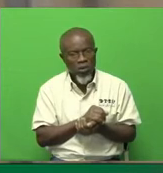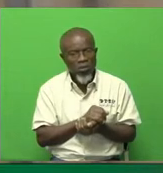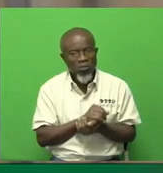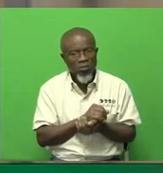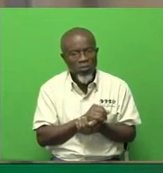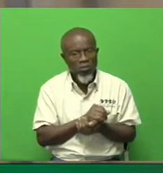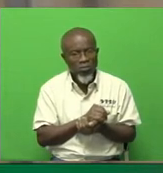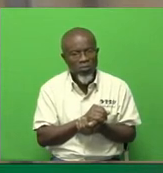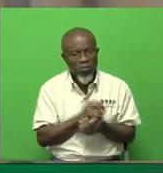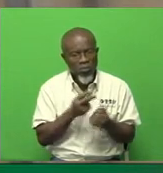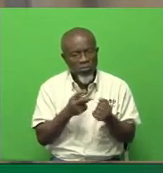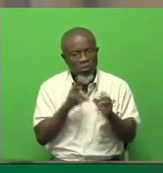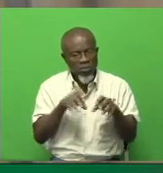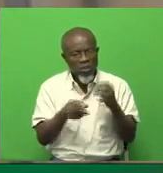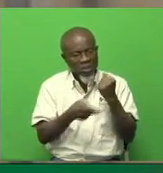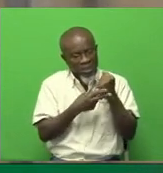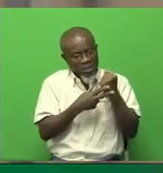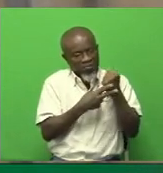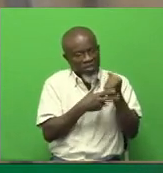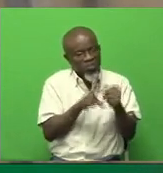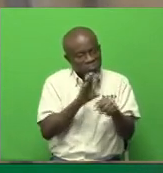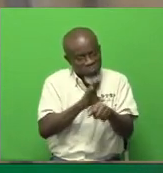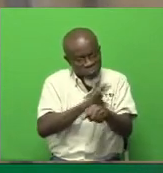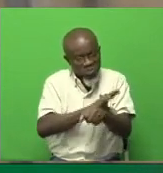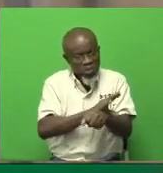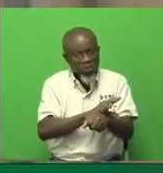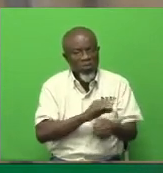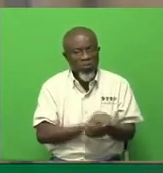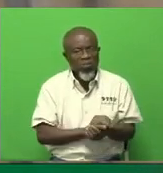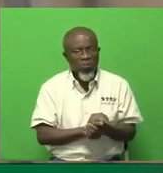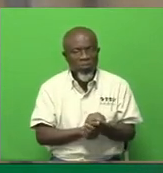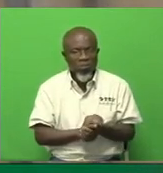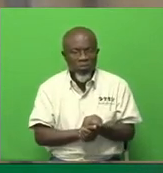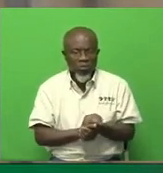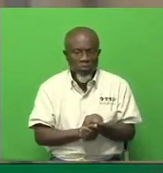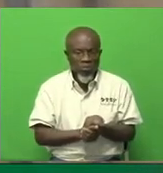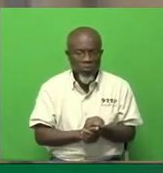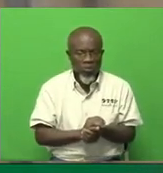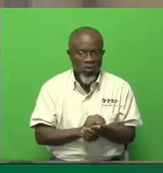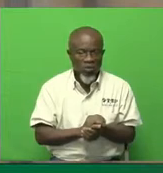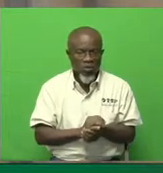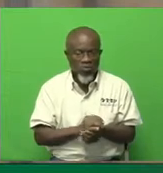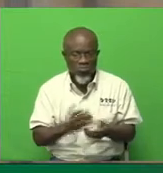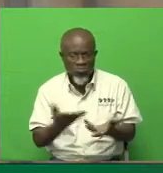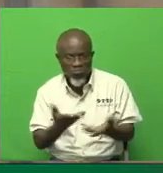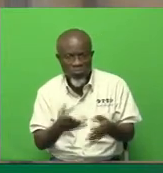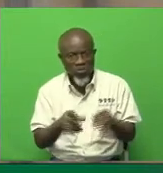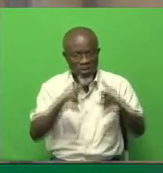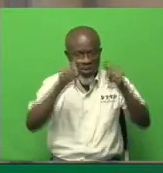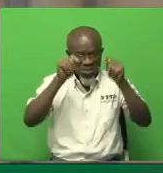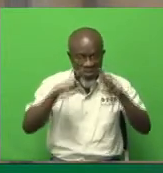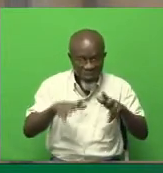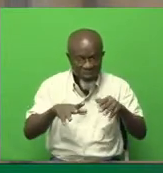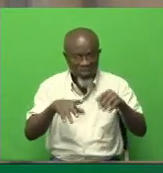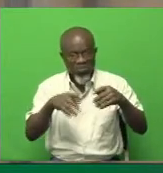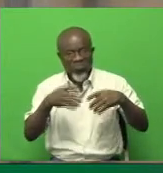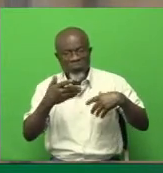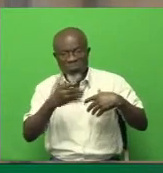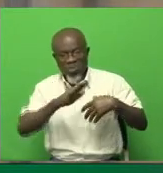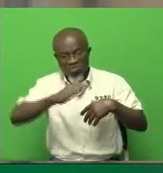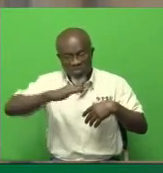ongoing digital records of attendance grade student bio data disciplinary records special needs